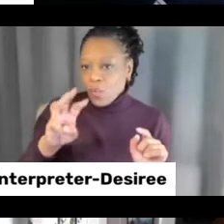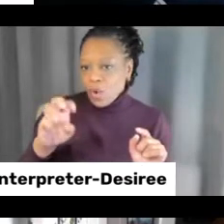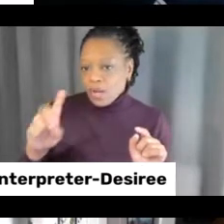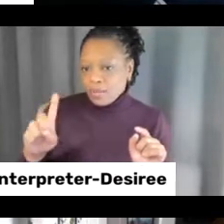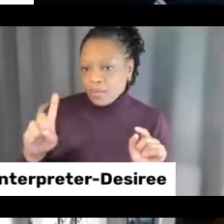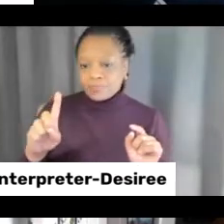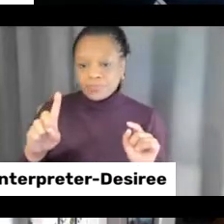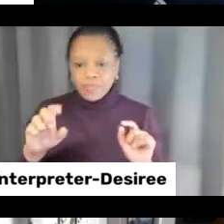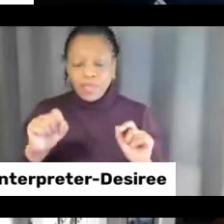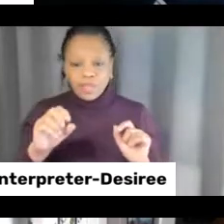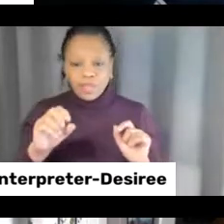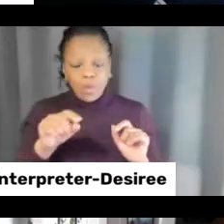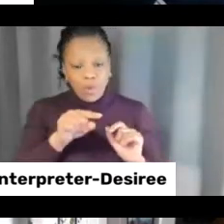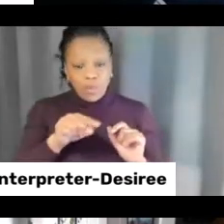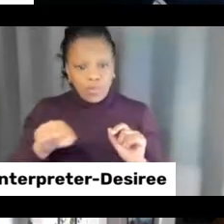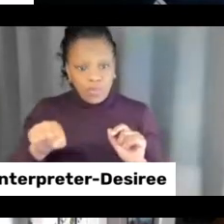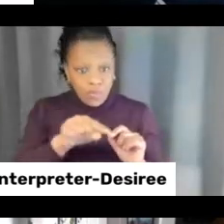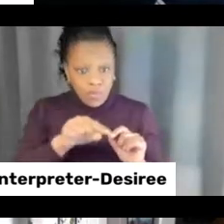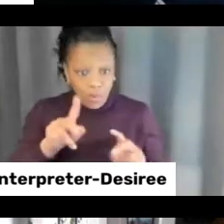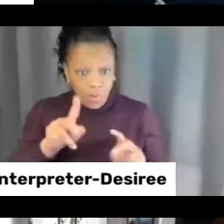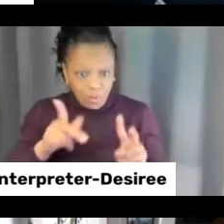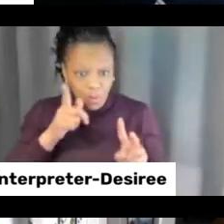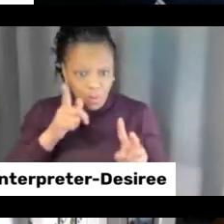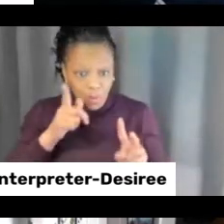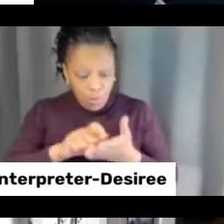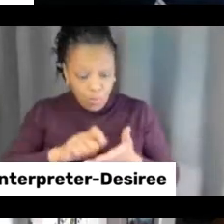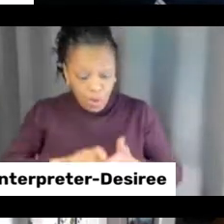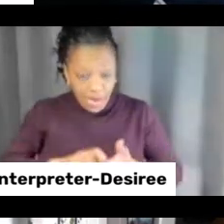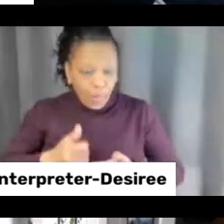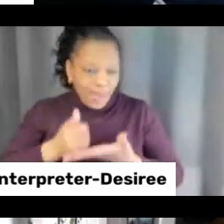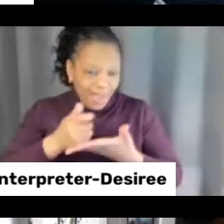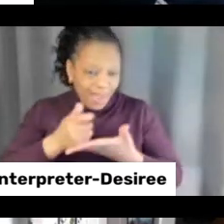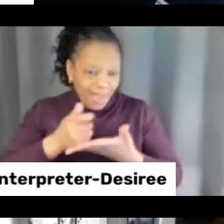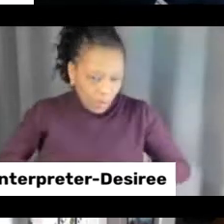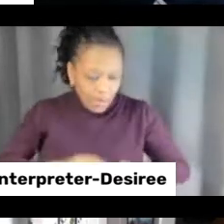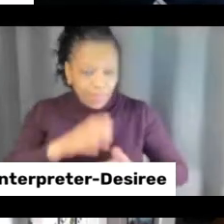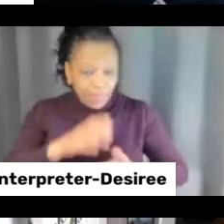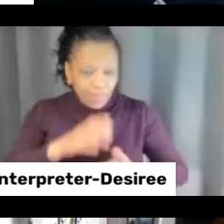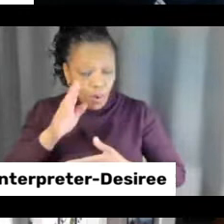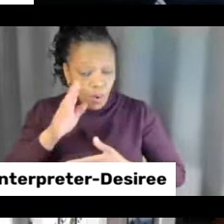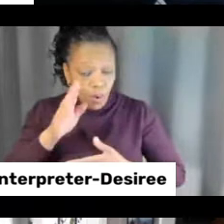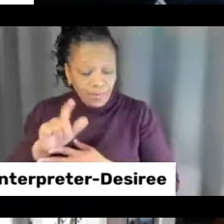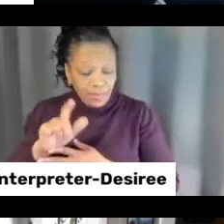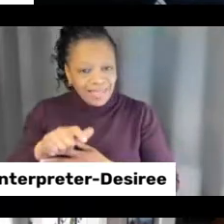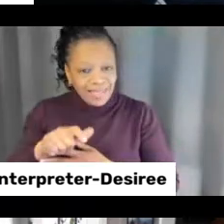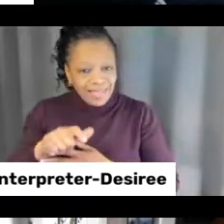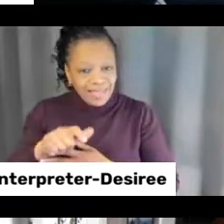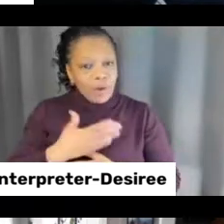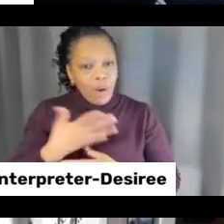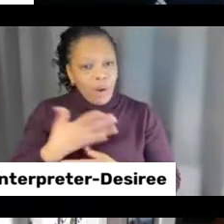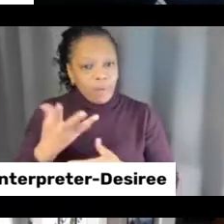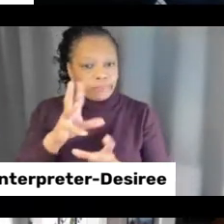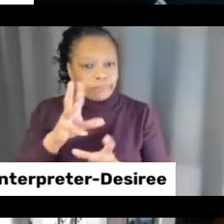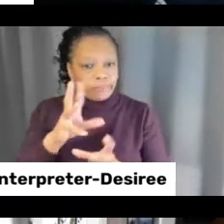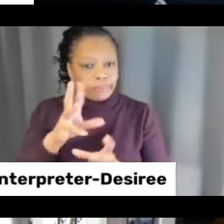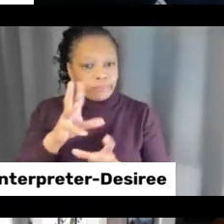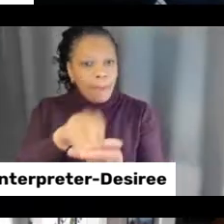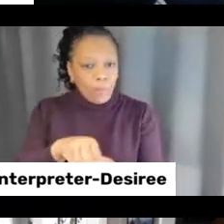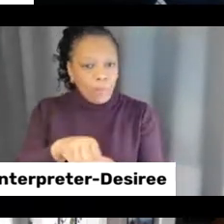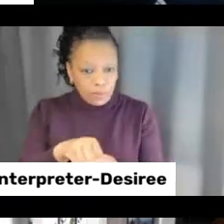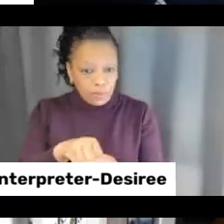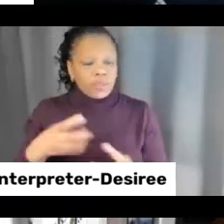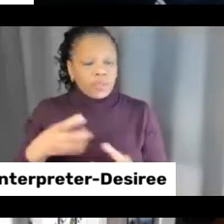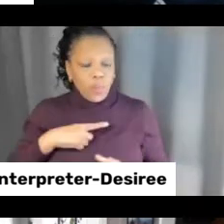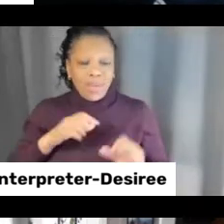Bill and who need to hear from Illinoisans, especially those in their district. But because we all live in Illinois, we can all help influence